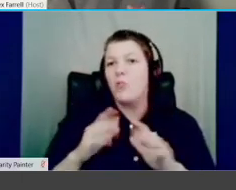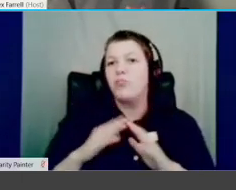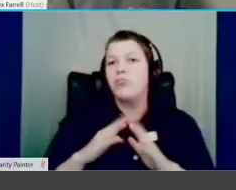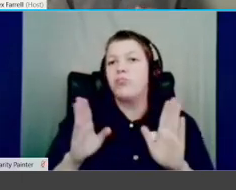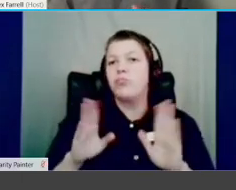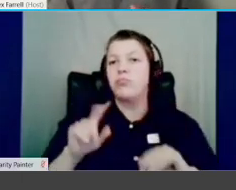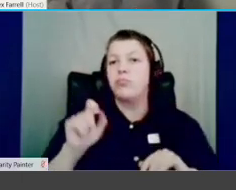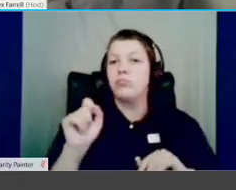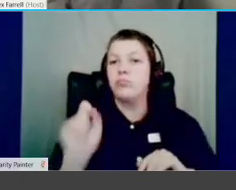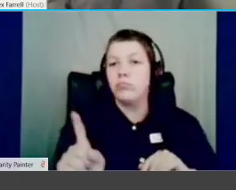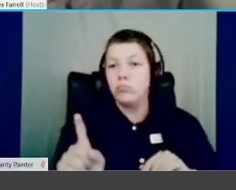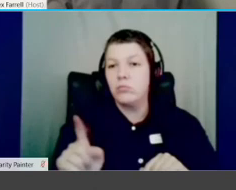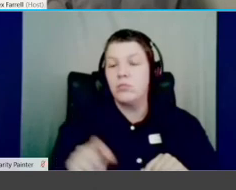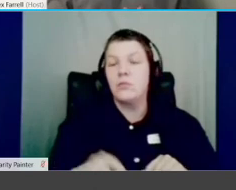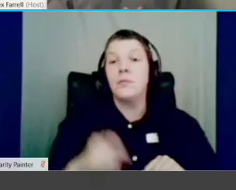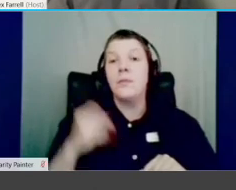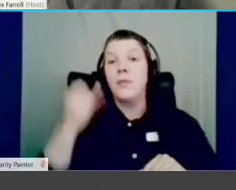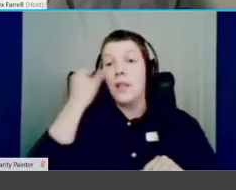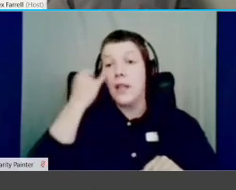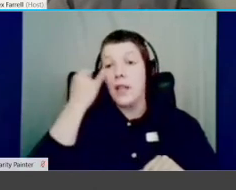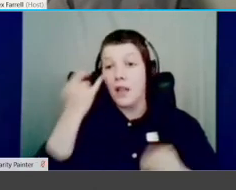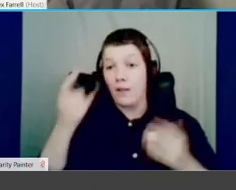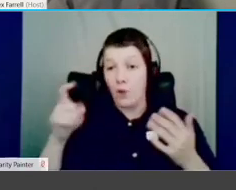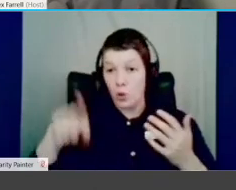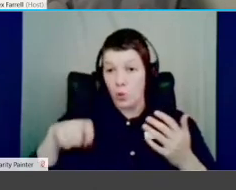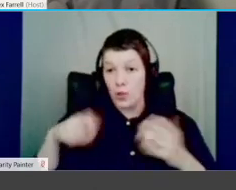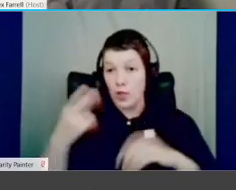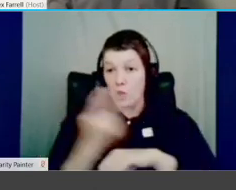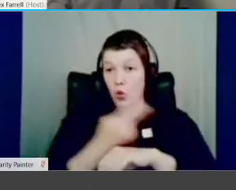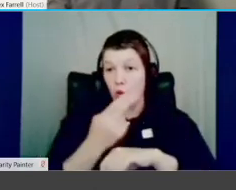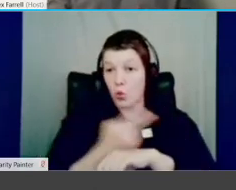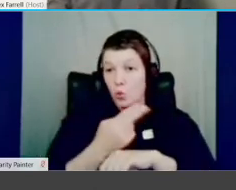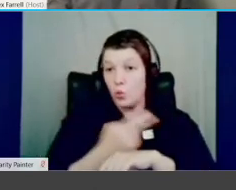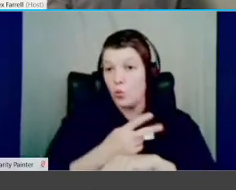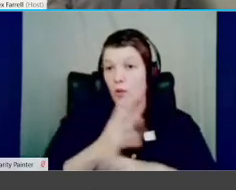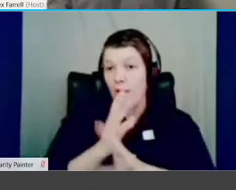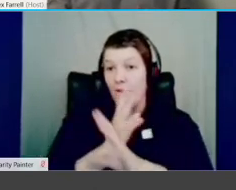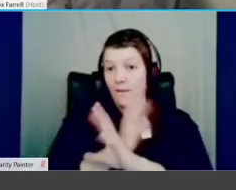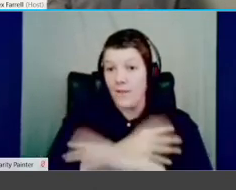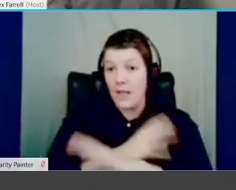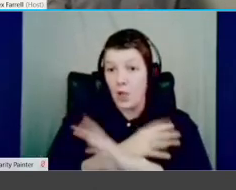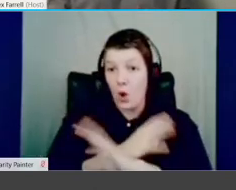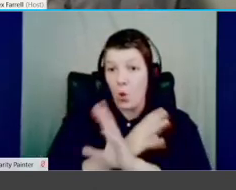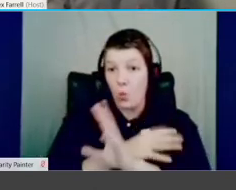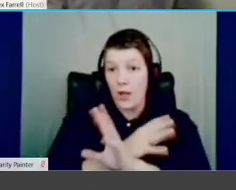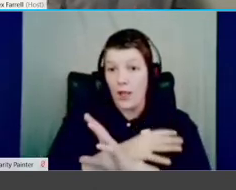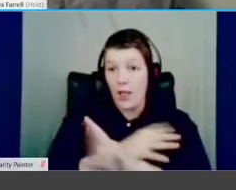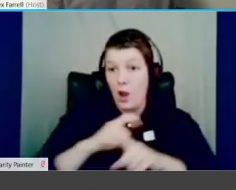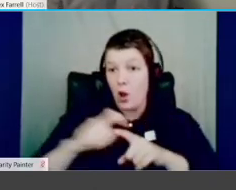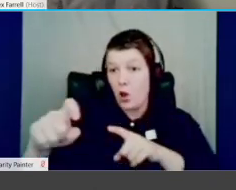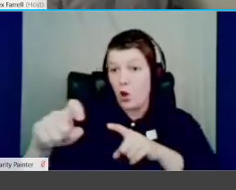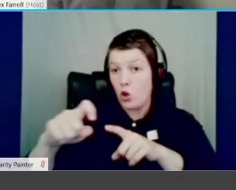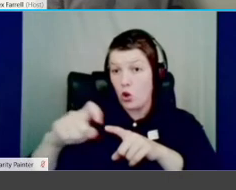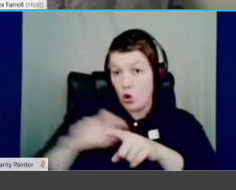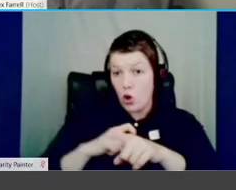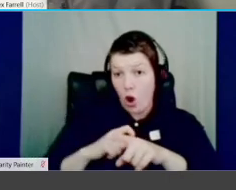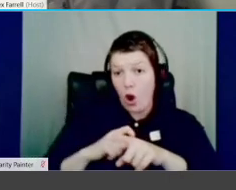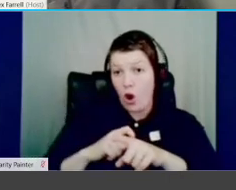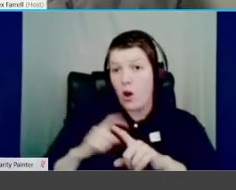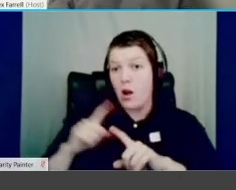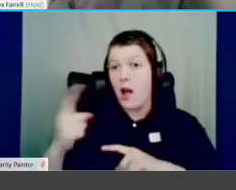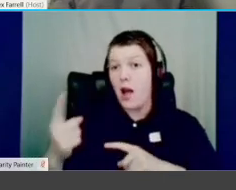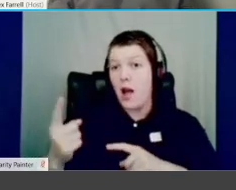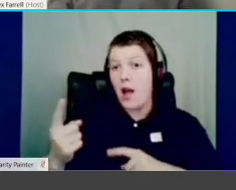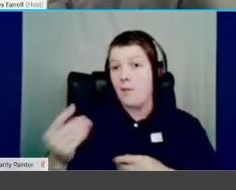you do need to utilize a video relay service, we do have a staff member standing by to field those calls. You can direct